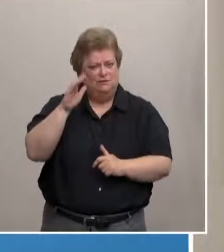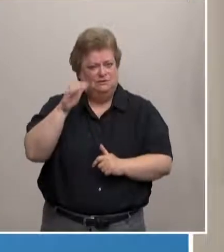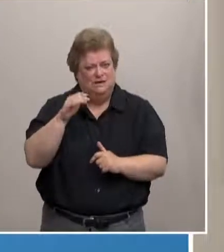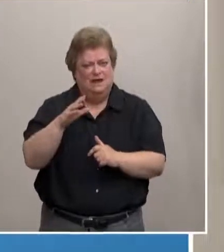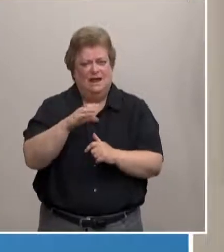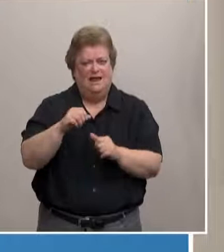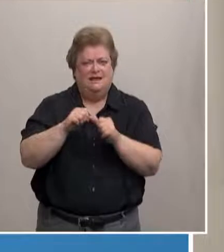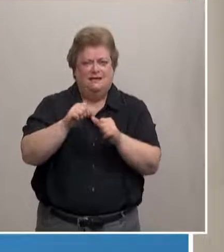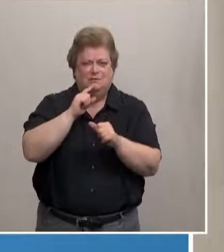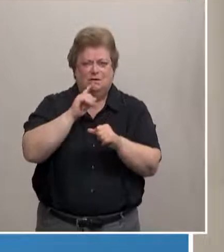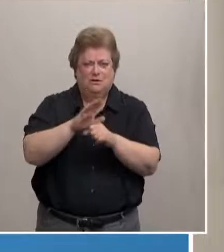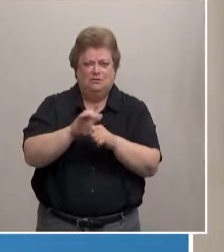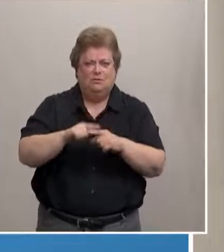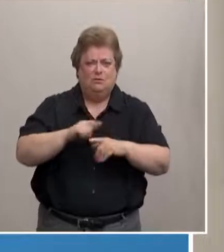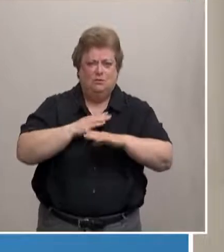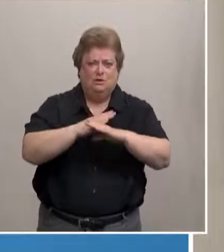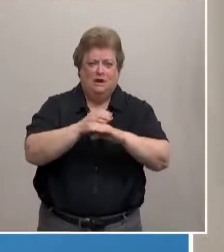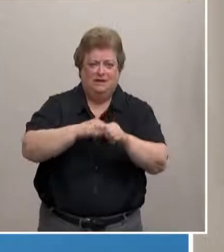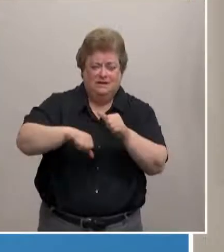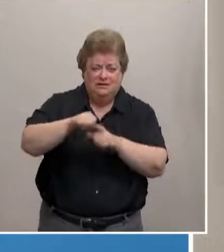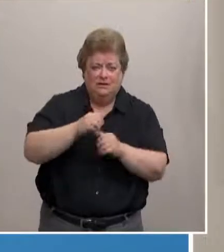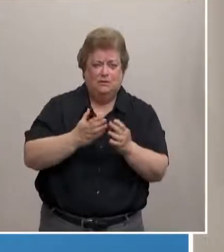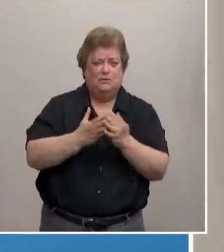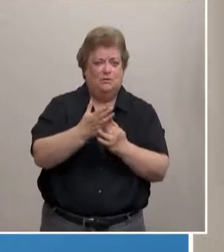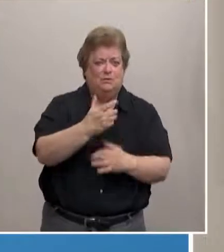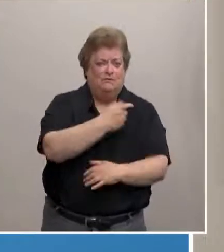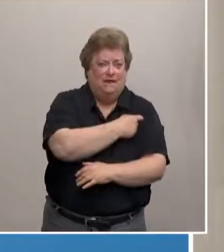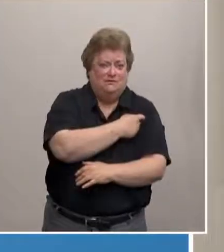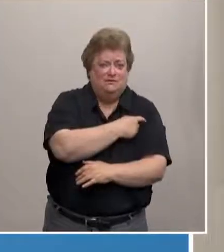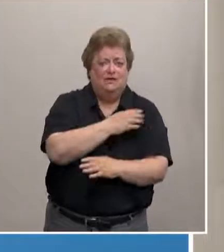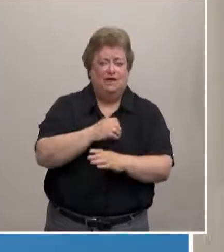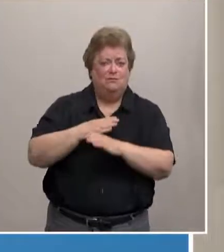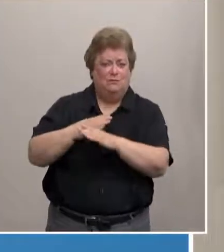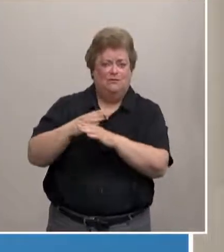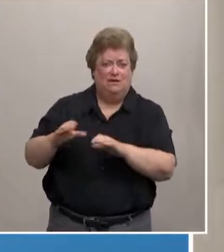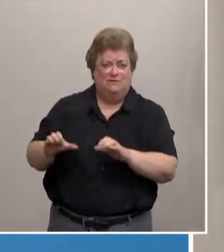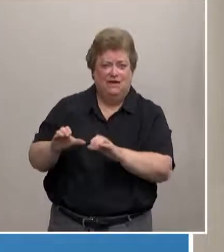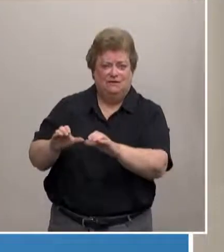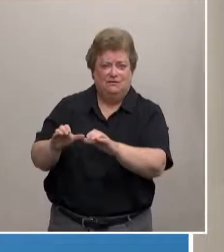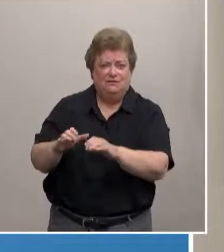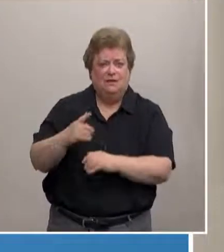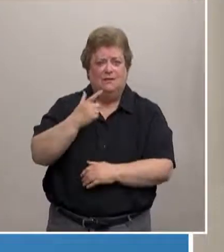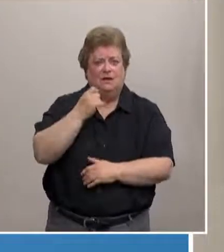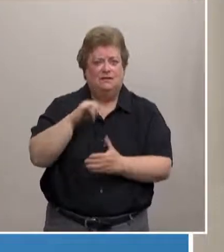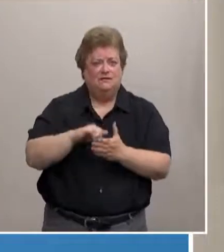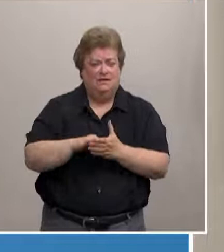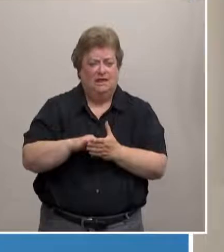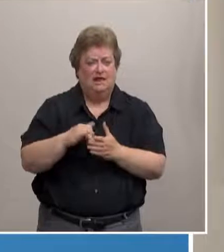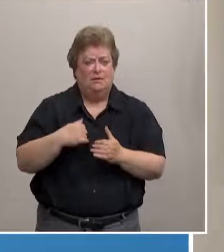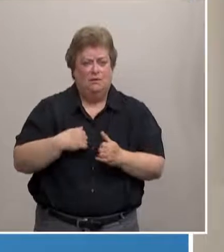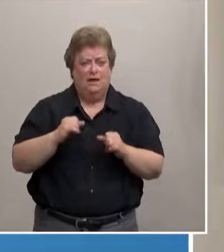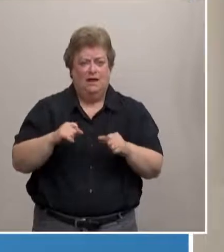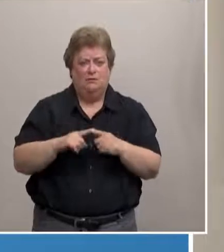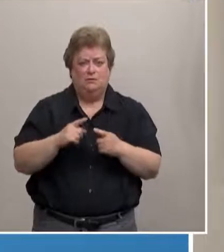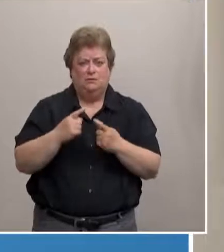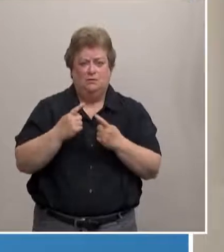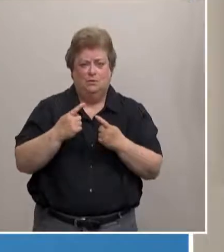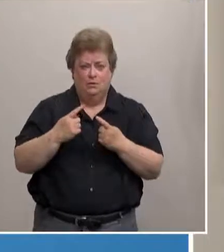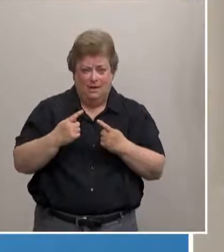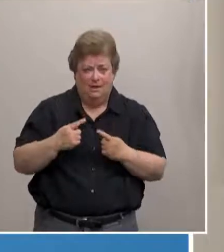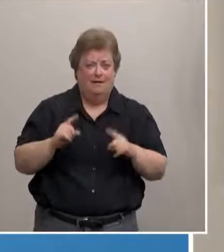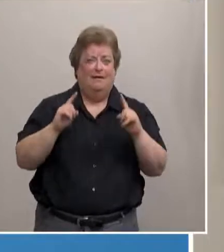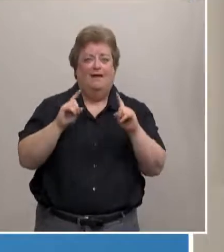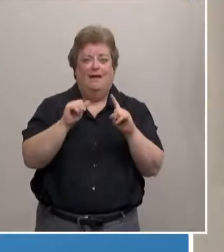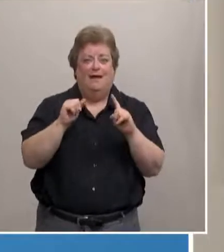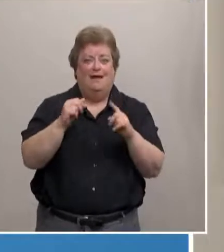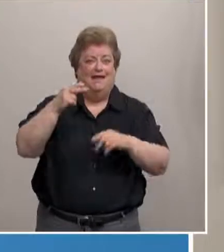to protecting one another through vaccination and preventative action. And because of this, we are able today to reach an